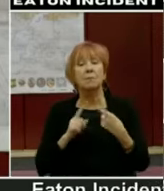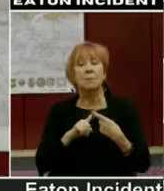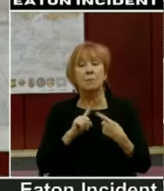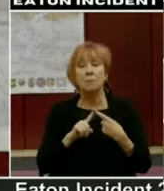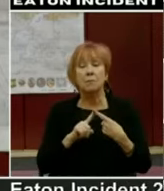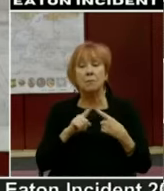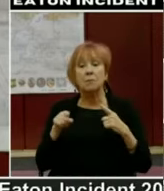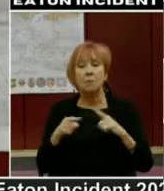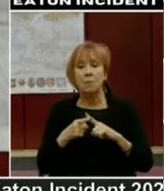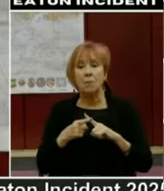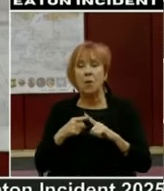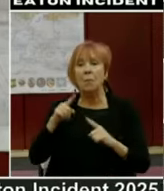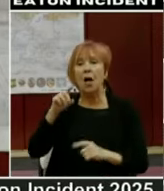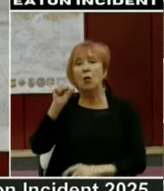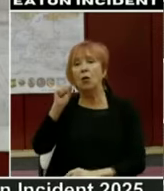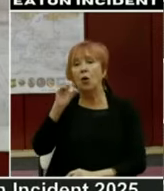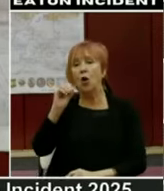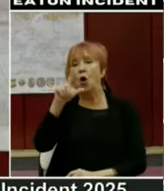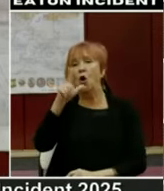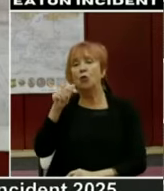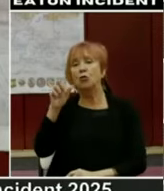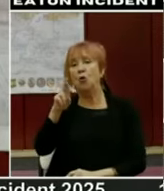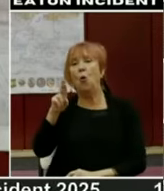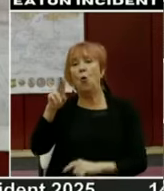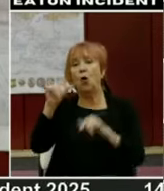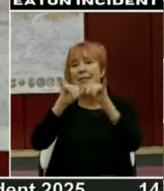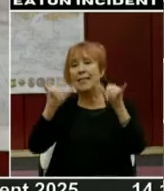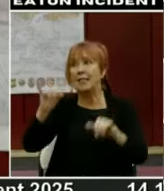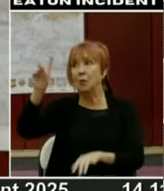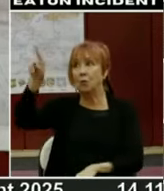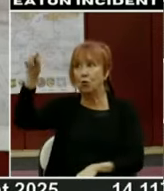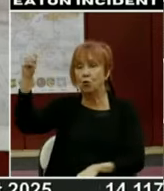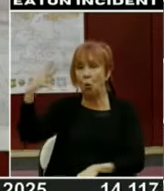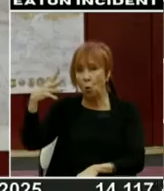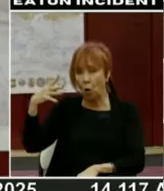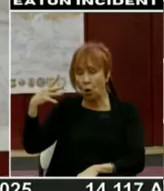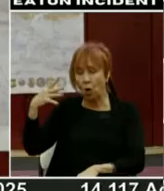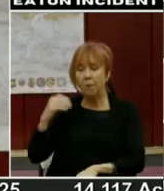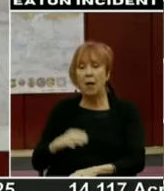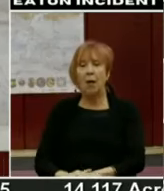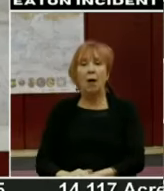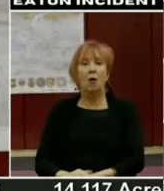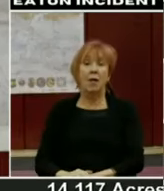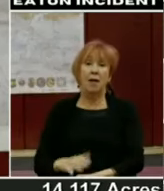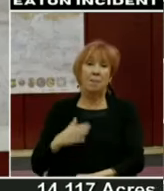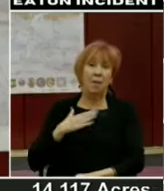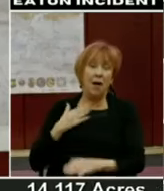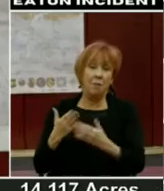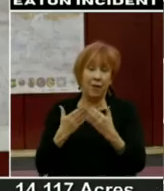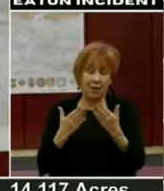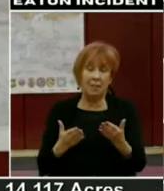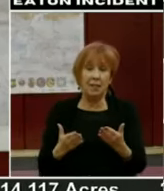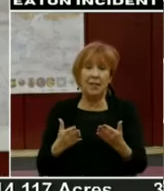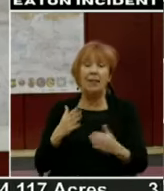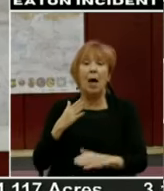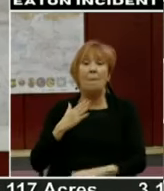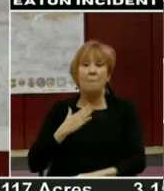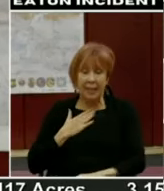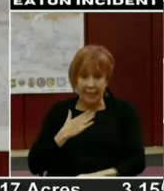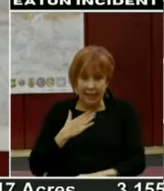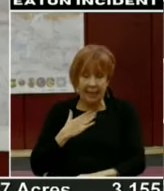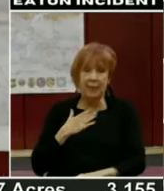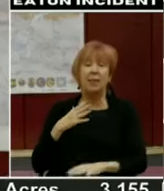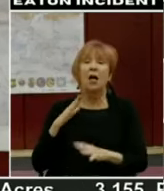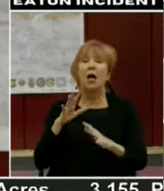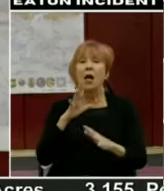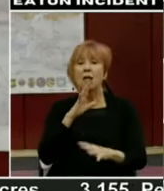your solar system. My recommendation there is please consult with either a licensed solar installer or an electrician